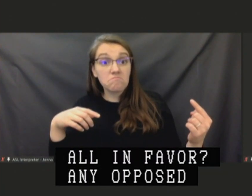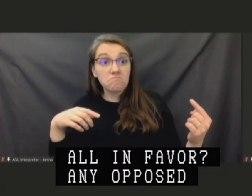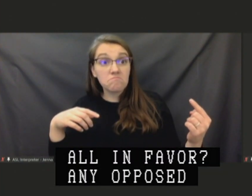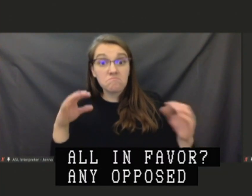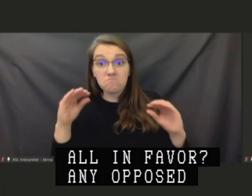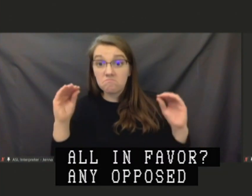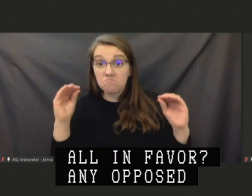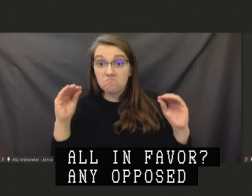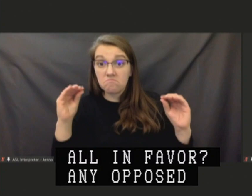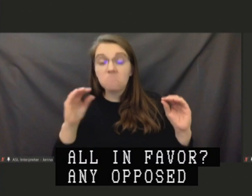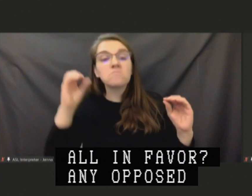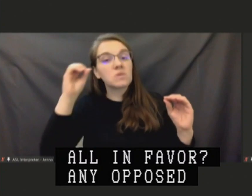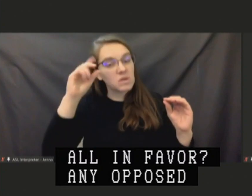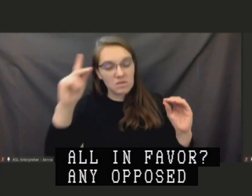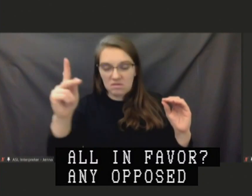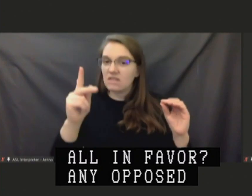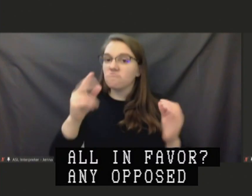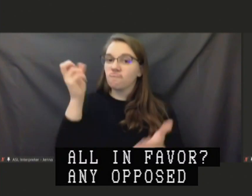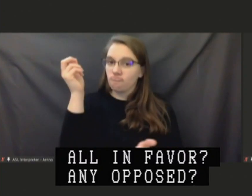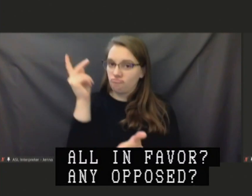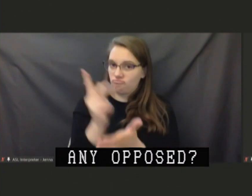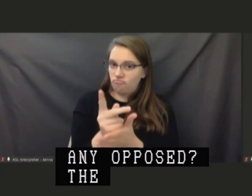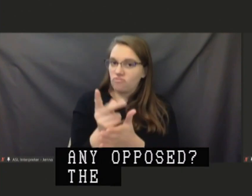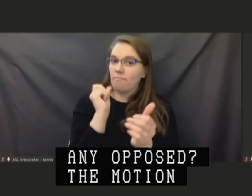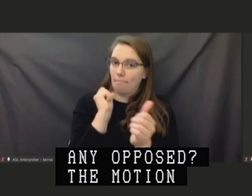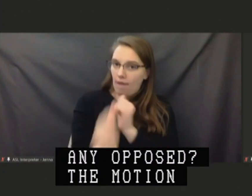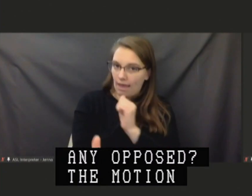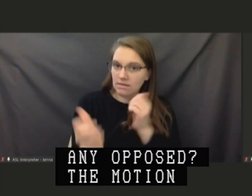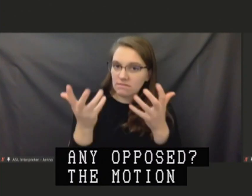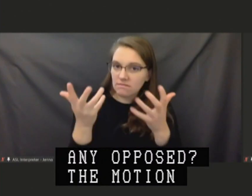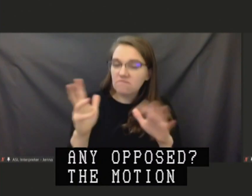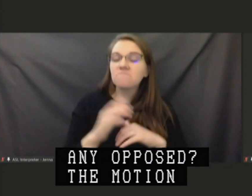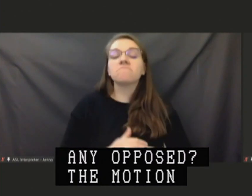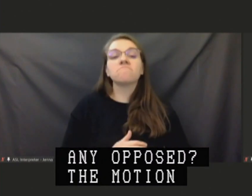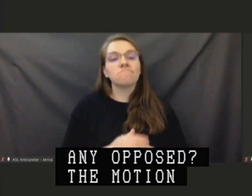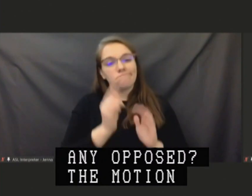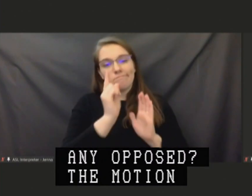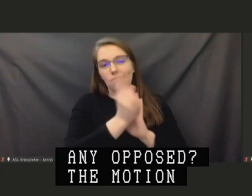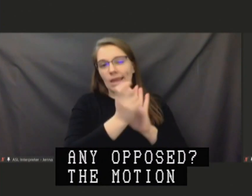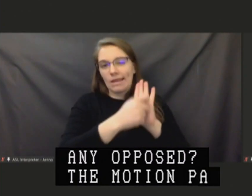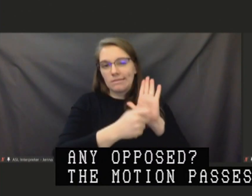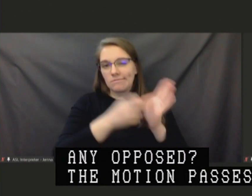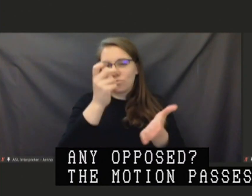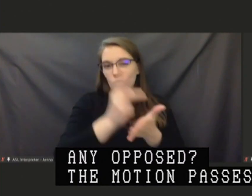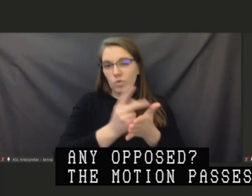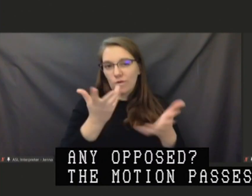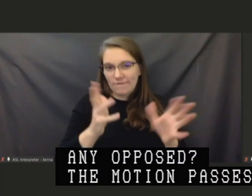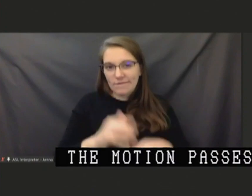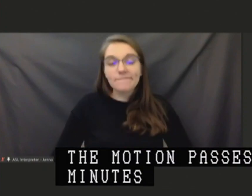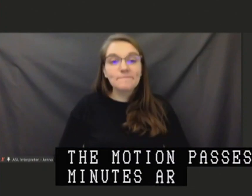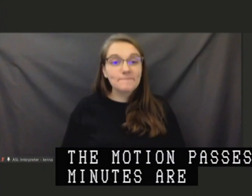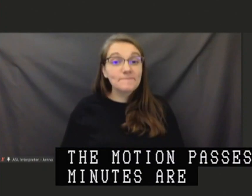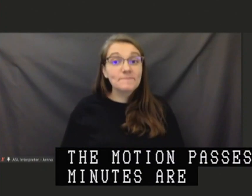Okay, the motion passes. The minutes are approved. Let's